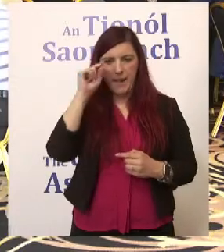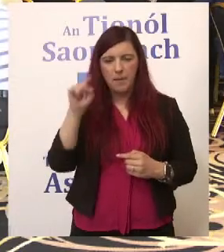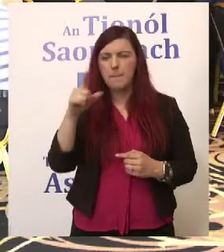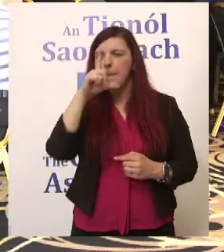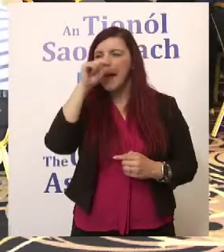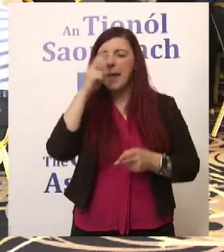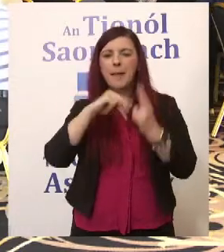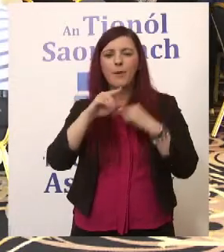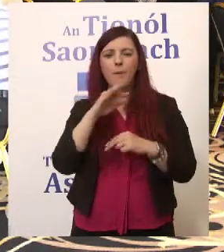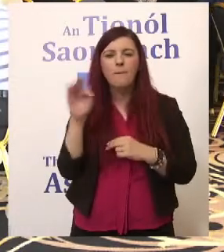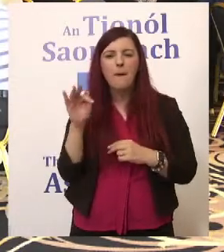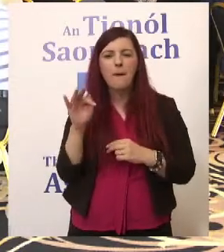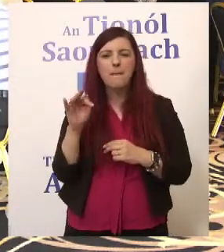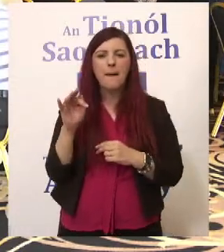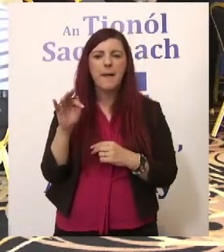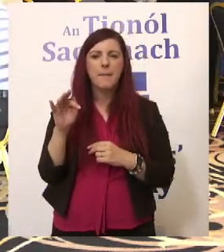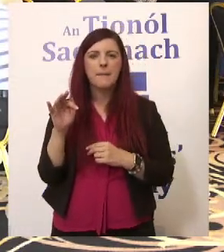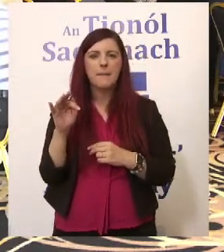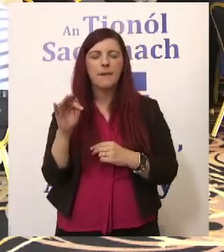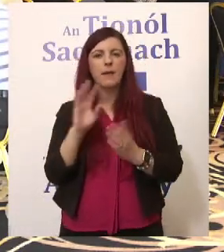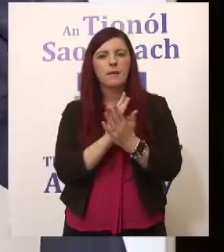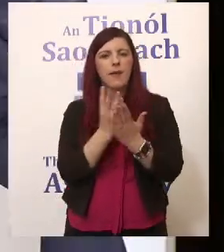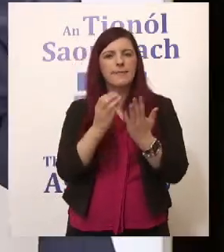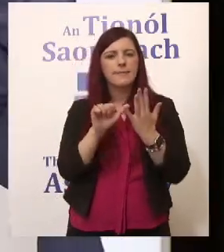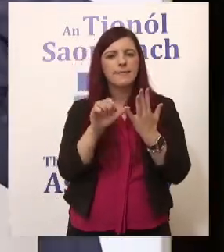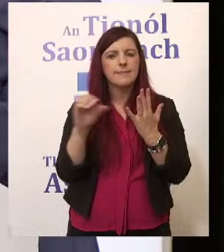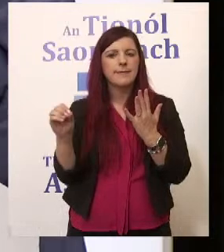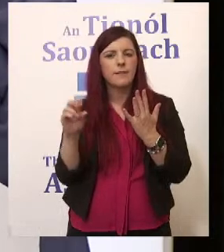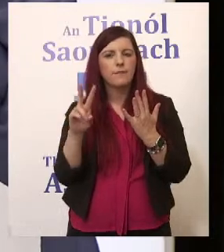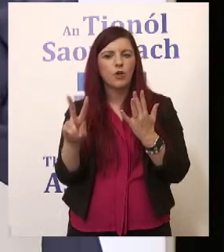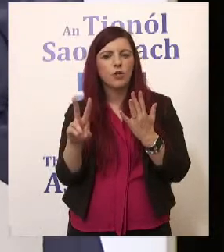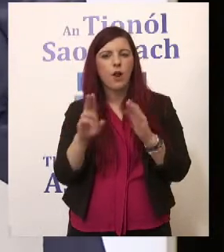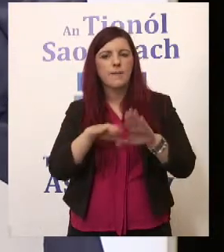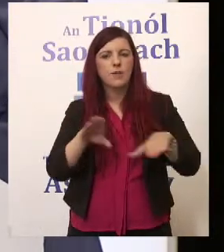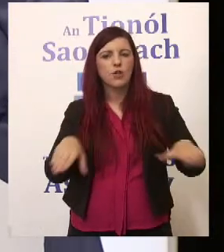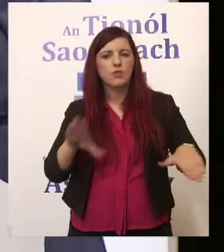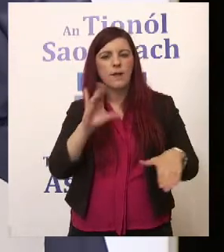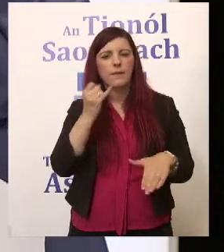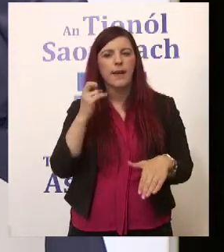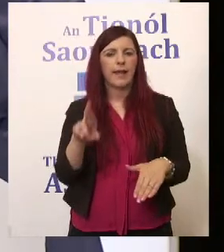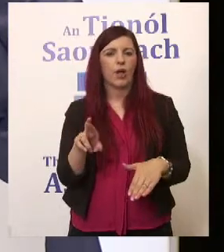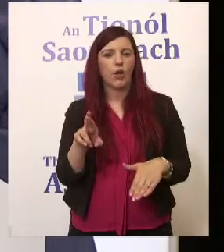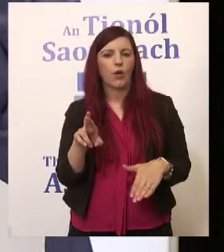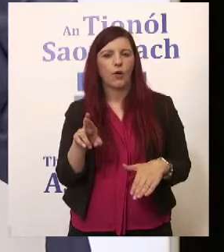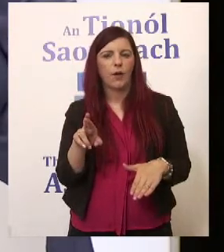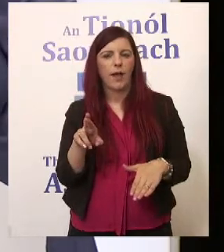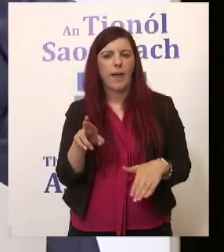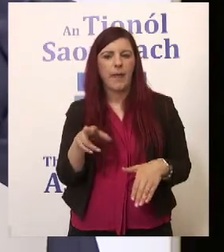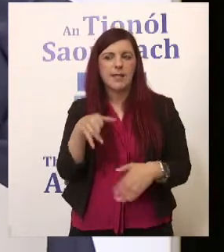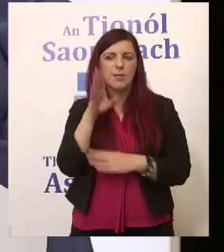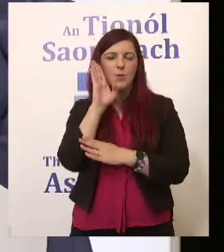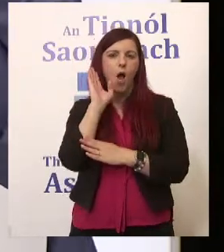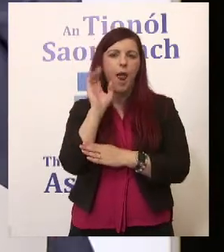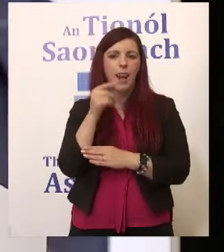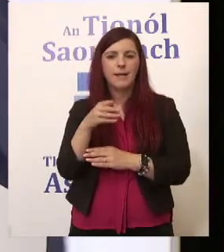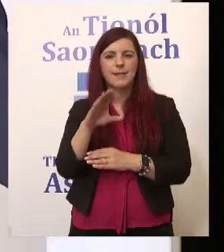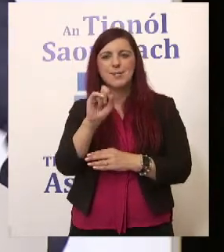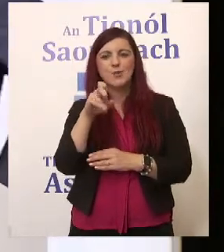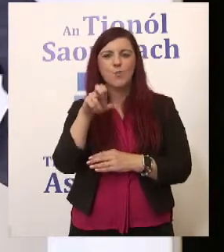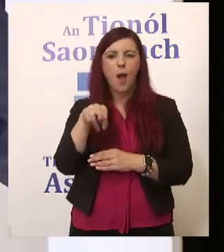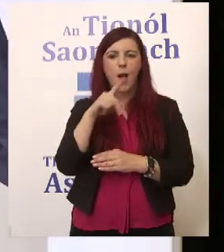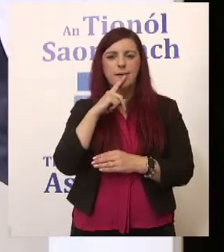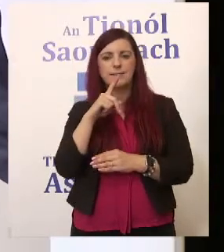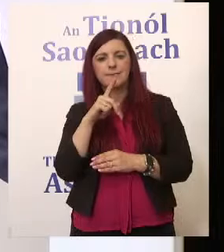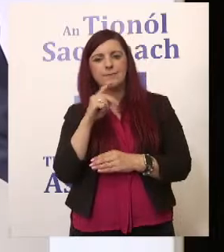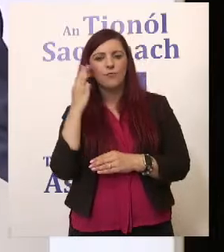comes from a 1960s version of The Children of Lear, and I turned swans into princesses. That worked pretty well in